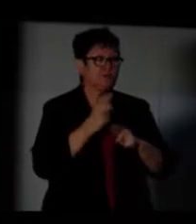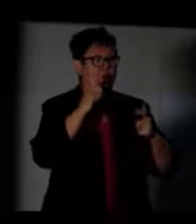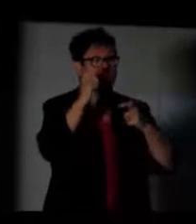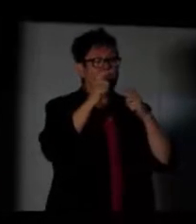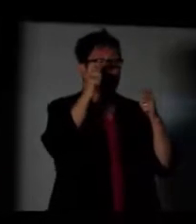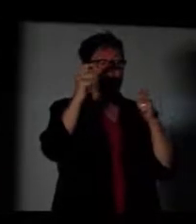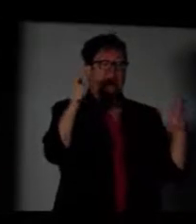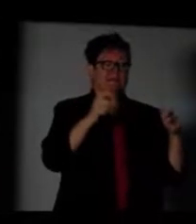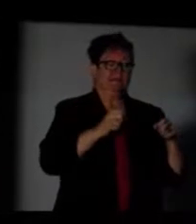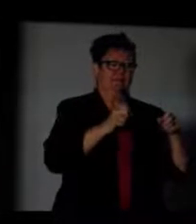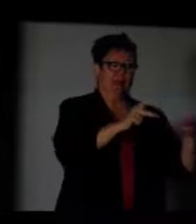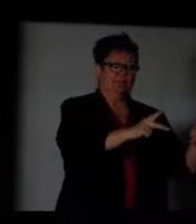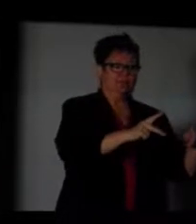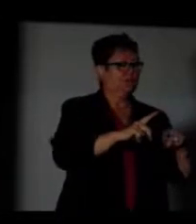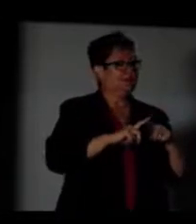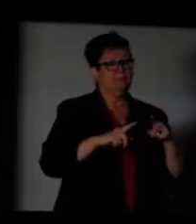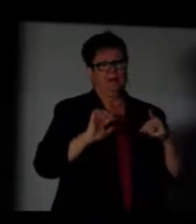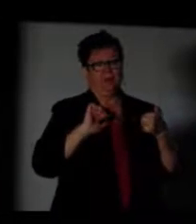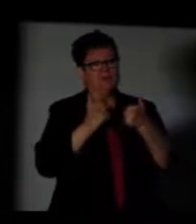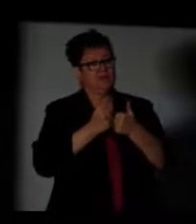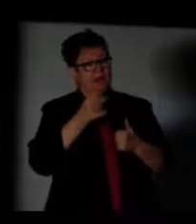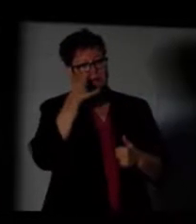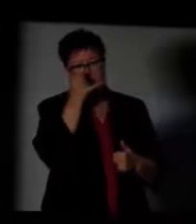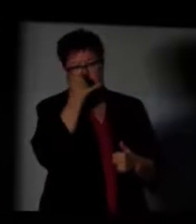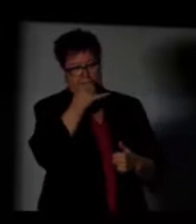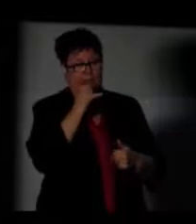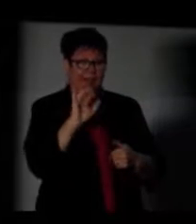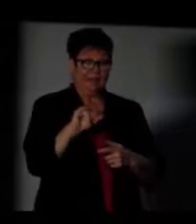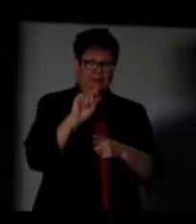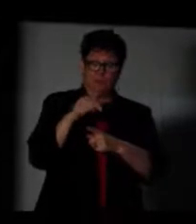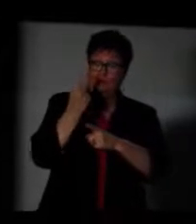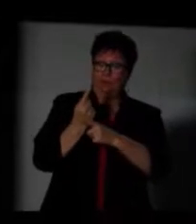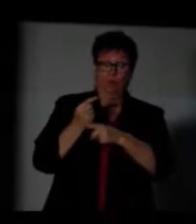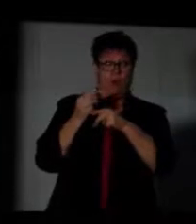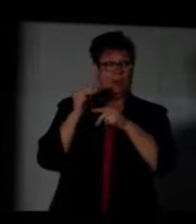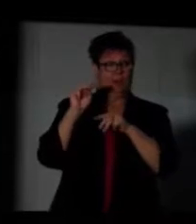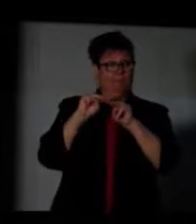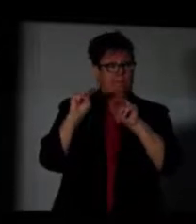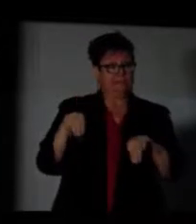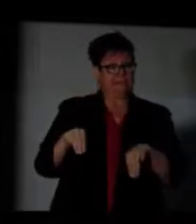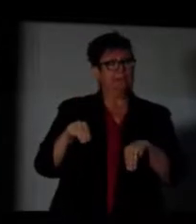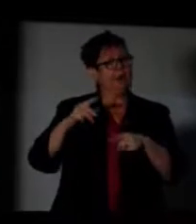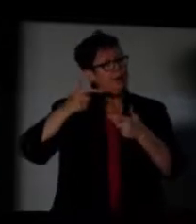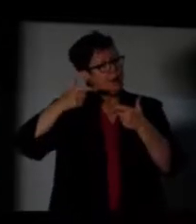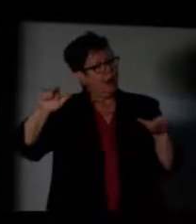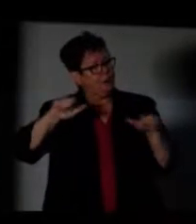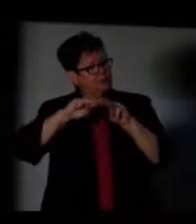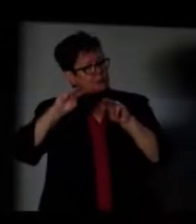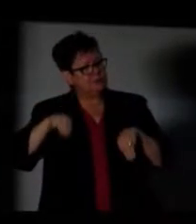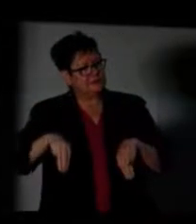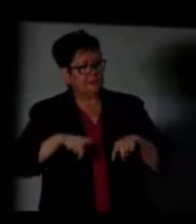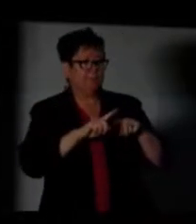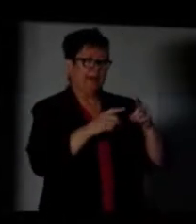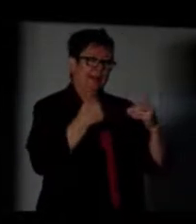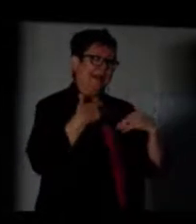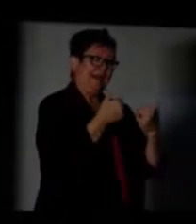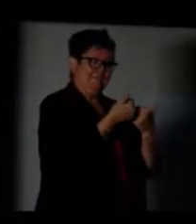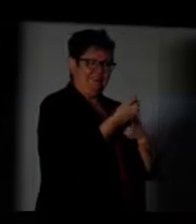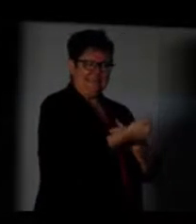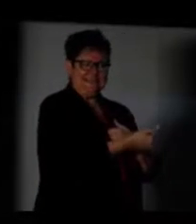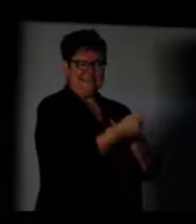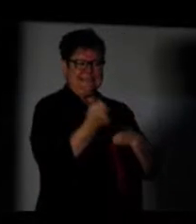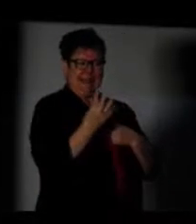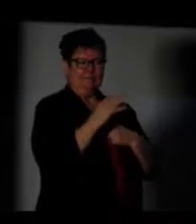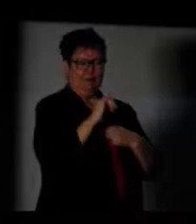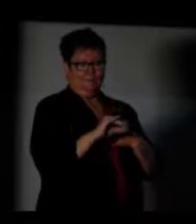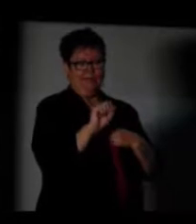a massive challenge to liberate that. And that's just one museum, a big one, but it's several museums of this scale around the